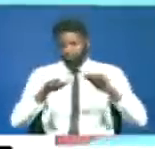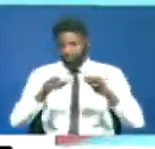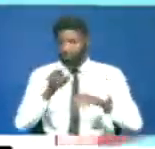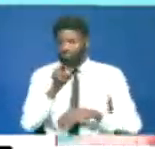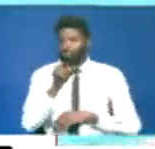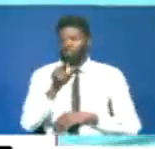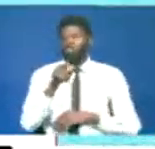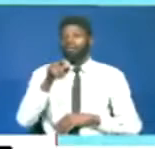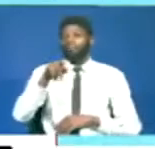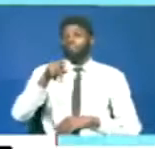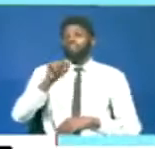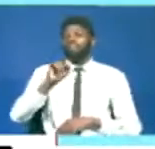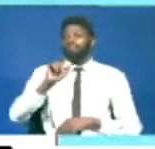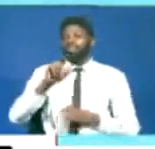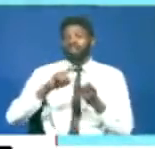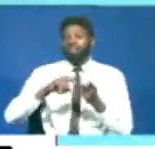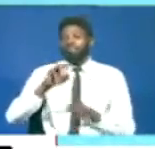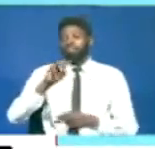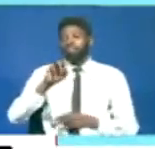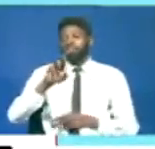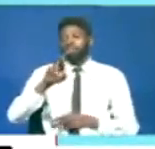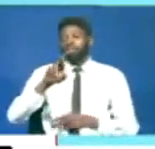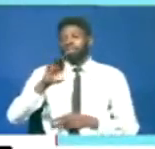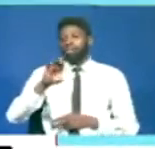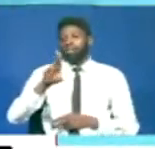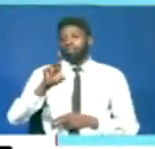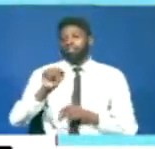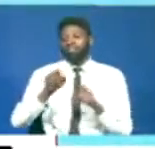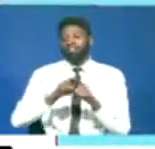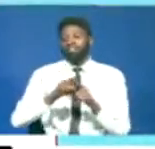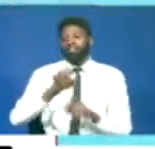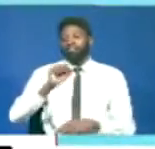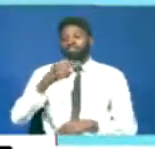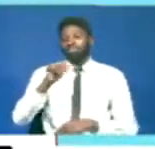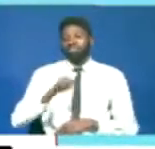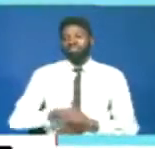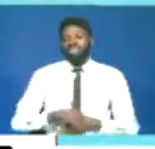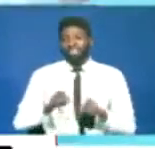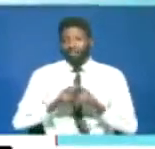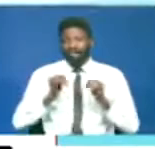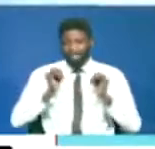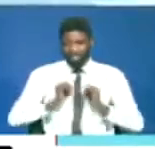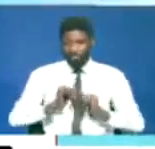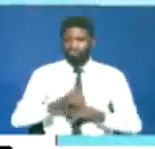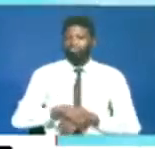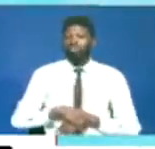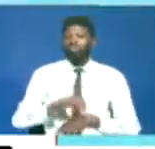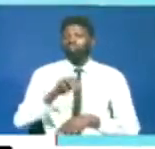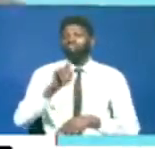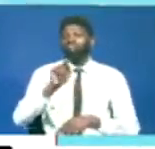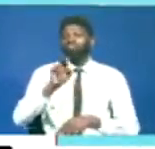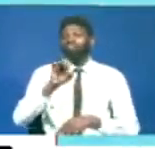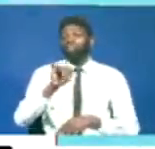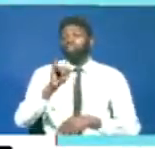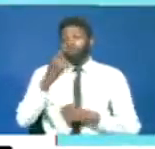Patel, Makas Gasharamu, and Hital Shah. In individual performances, Tugi Mwege of Mombasa Aquatic won the girls 14 and